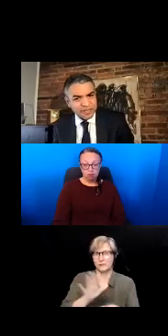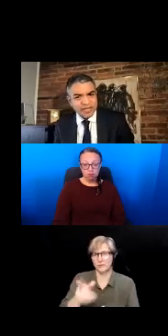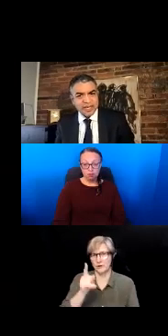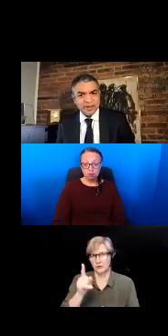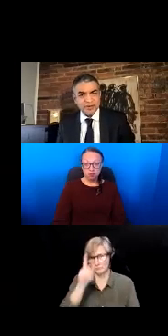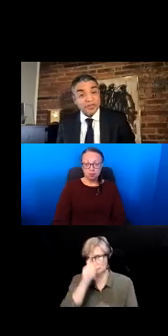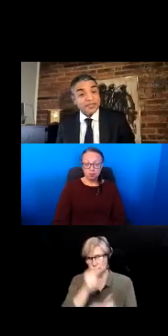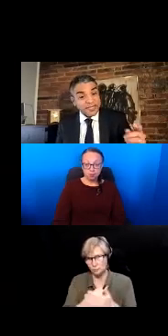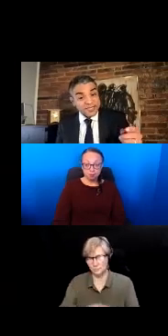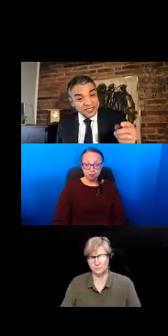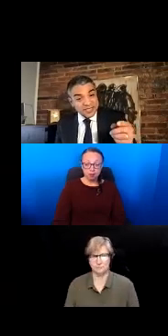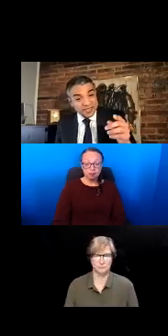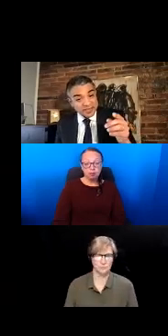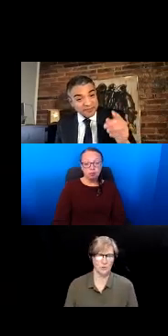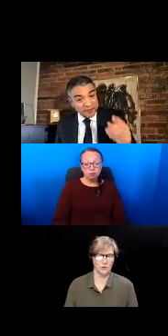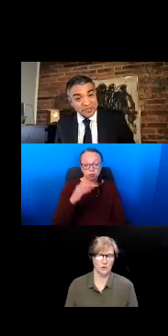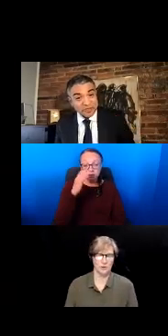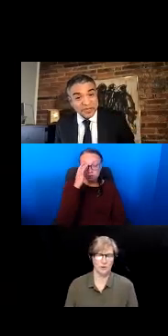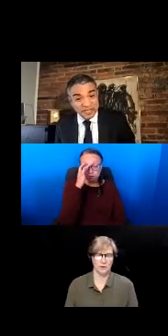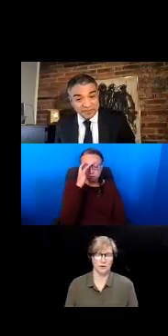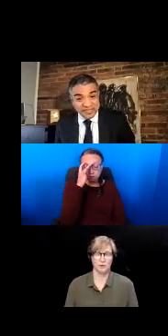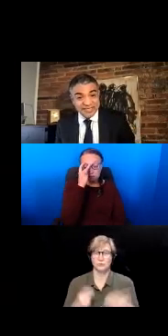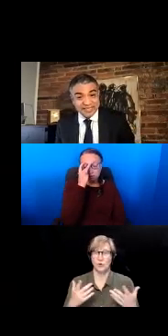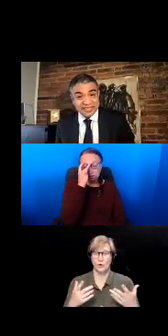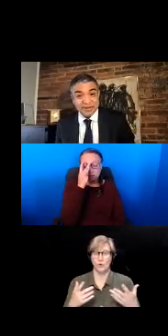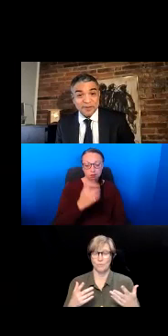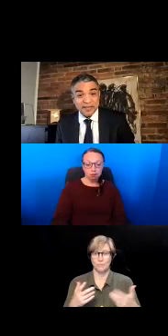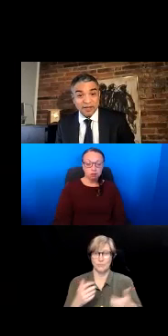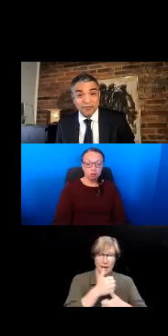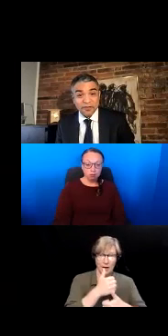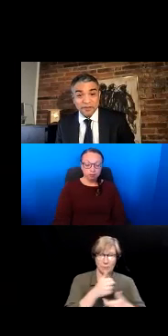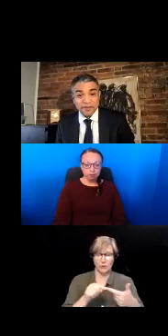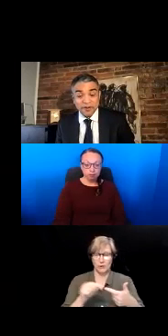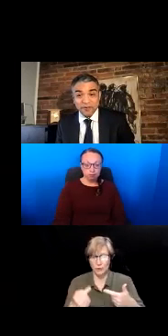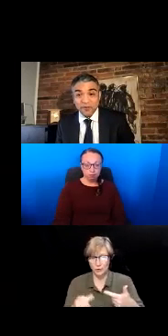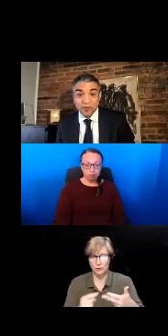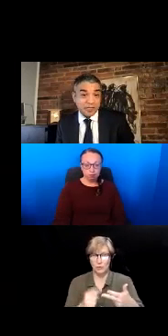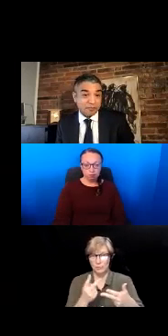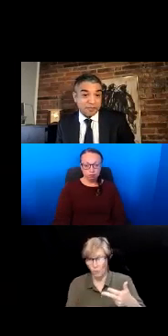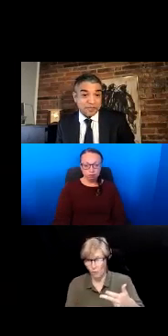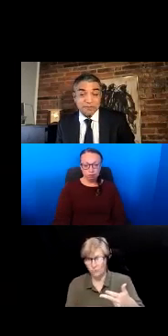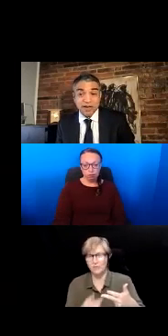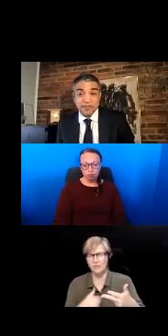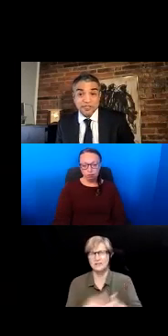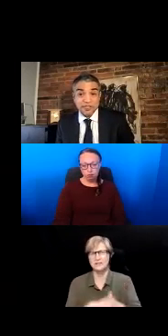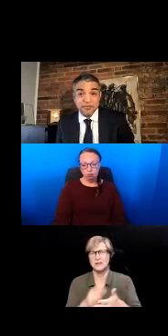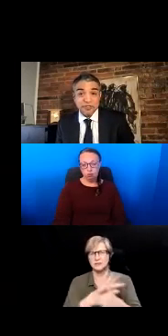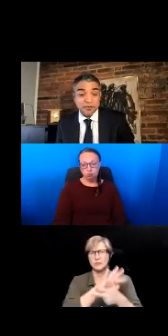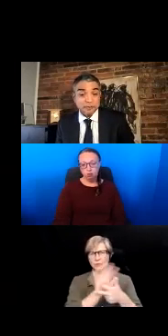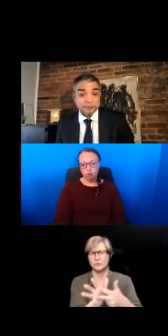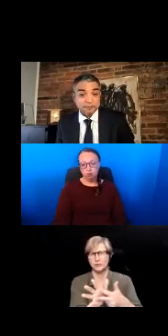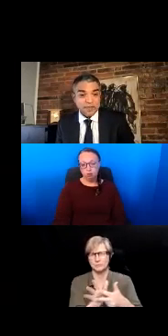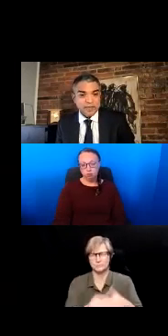little bit about, well, at least the first 3 of these ideas, that it might be helpful, that it might be hurtful, or that it might be some combination of the